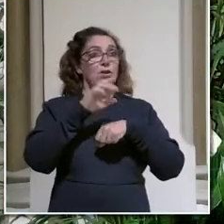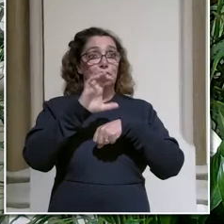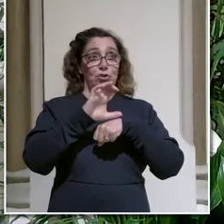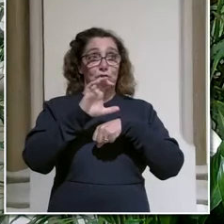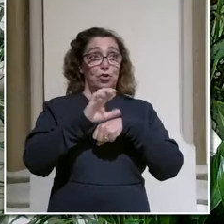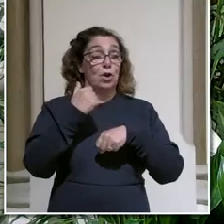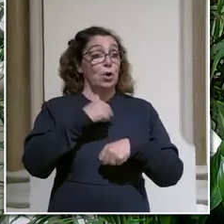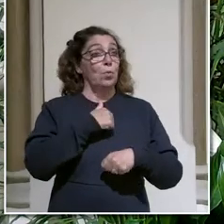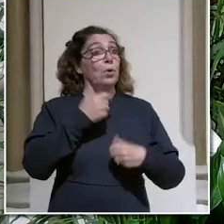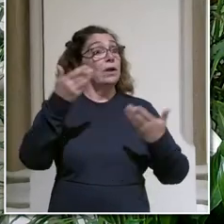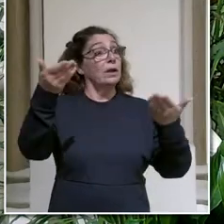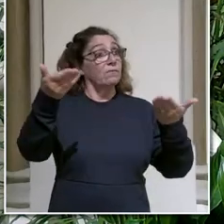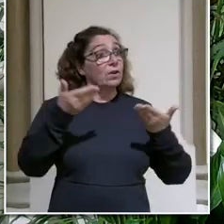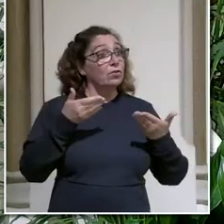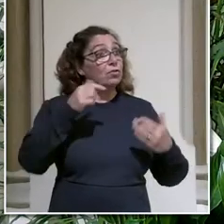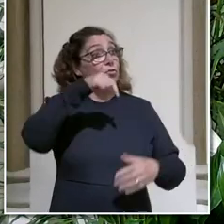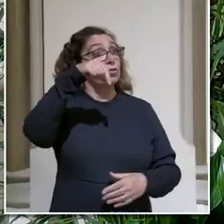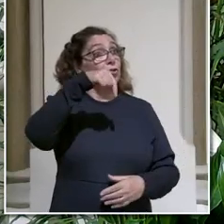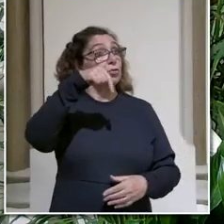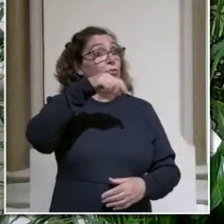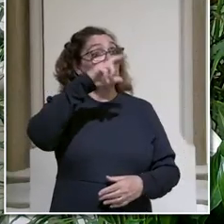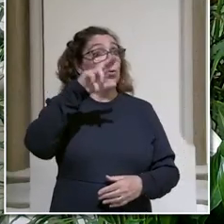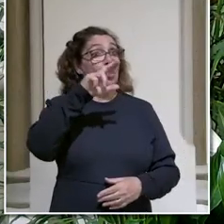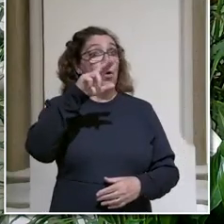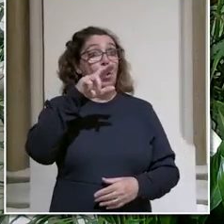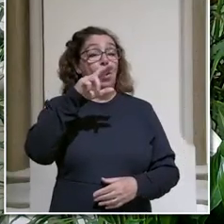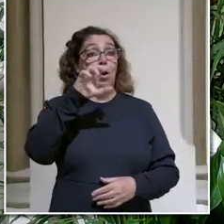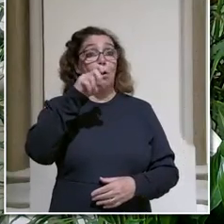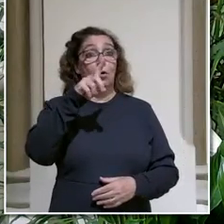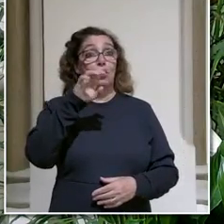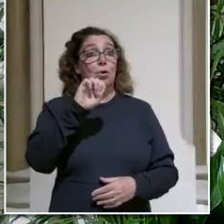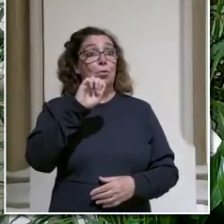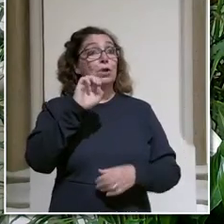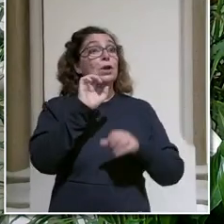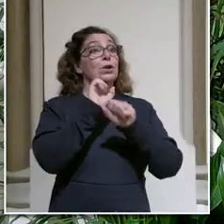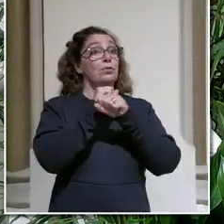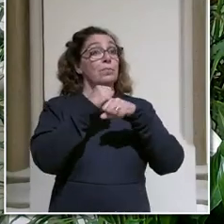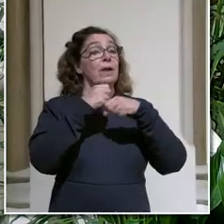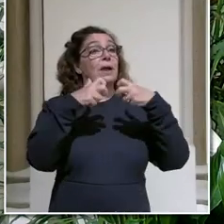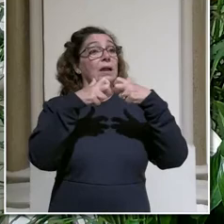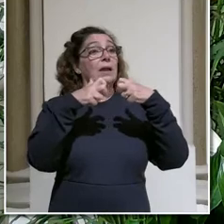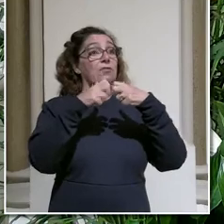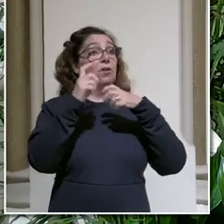in the pews to make a gift electronically. We thank you for your support of St. Patrick's.